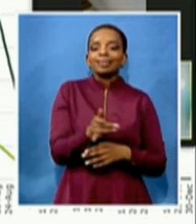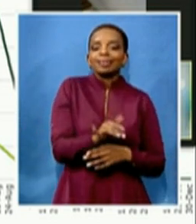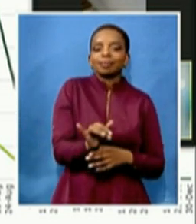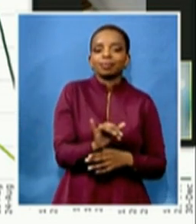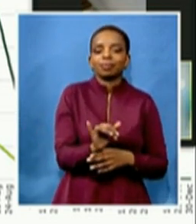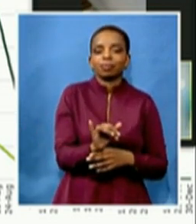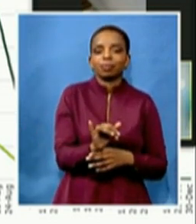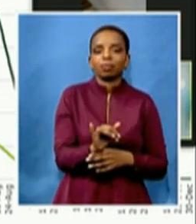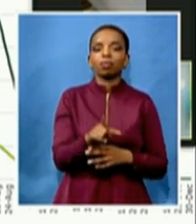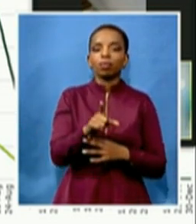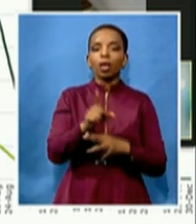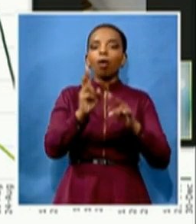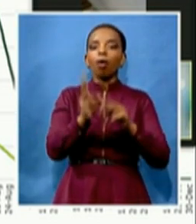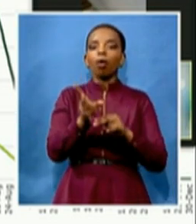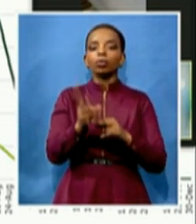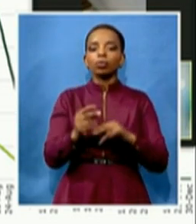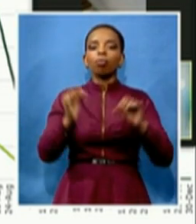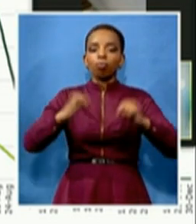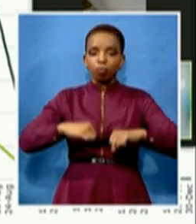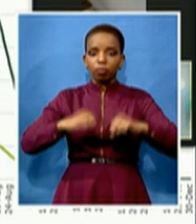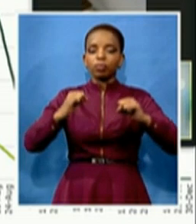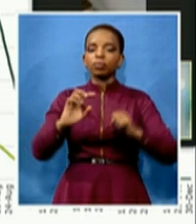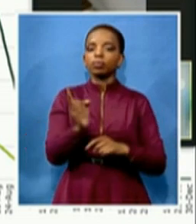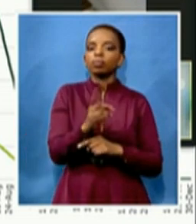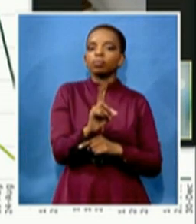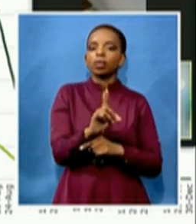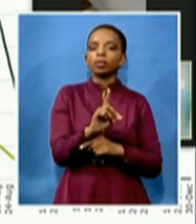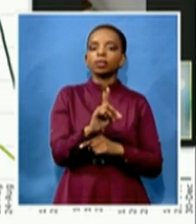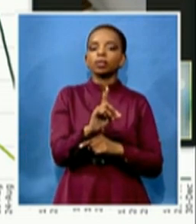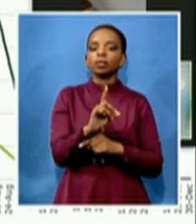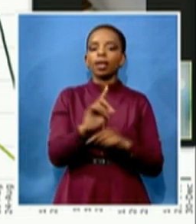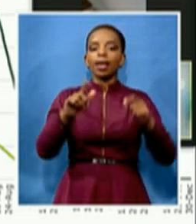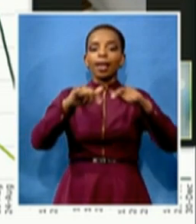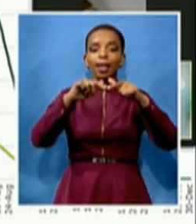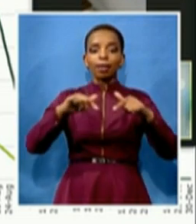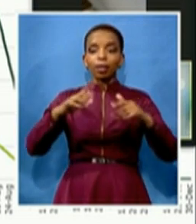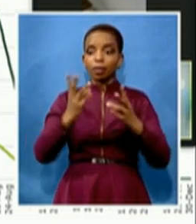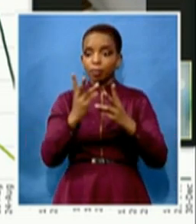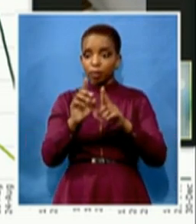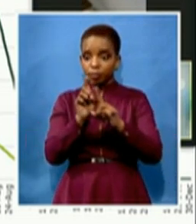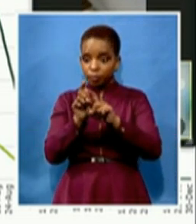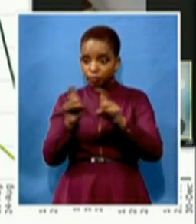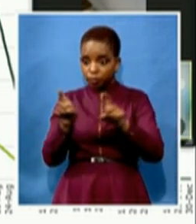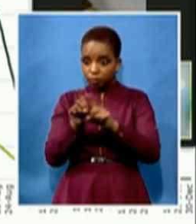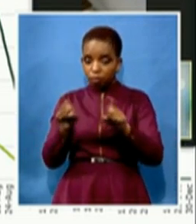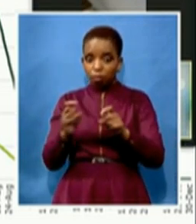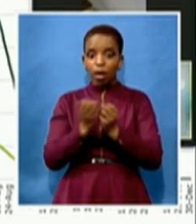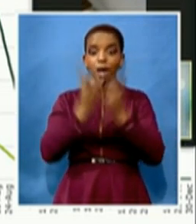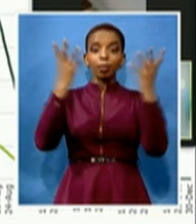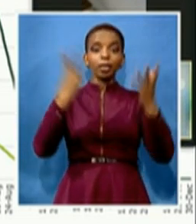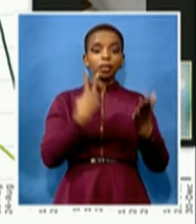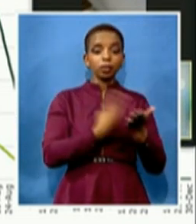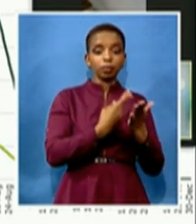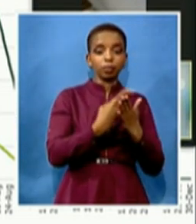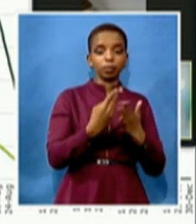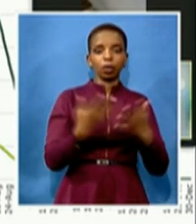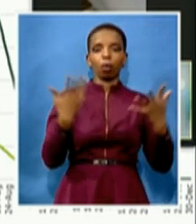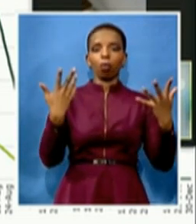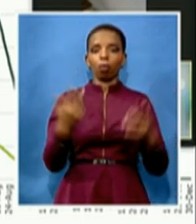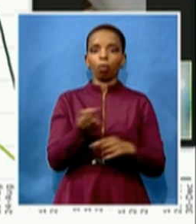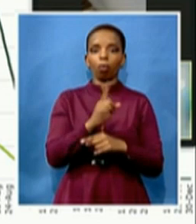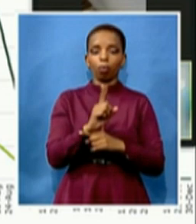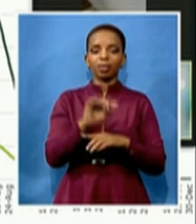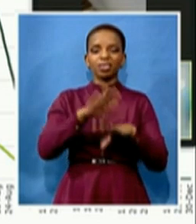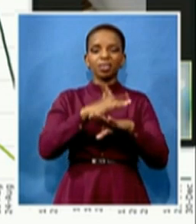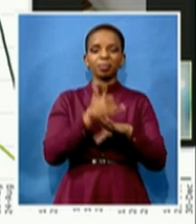the level of admissions based on actual experience. So this is based on 15% of those that are in ICU and high